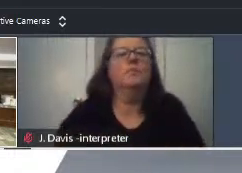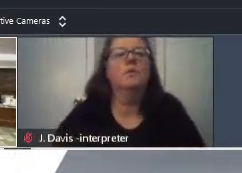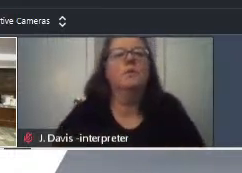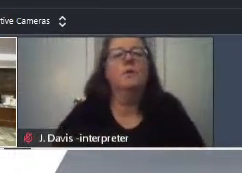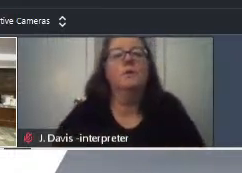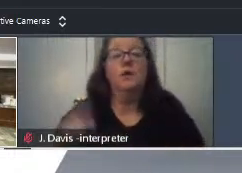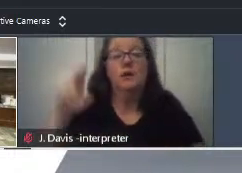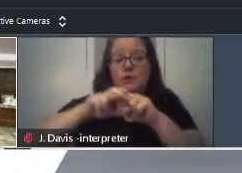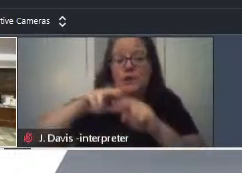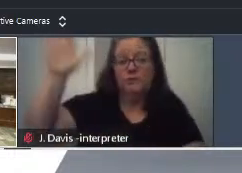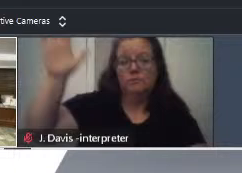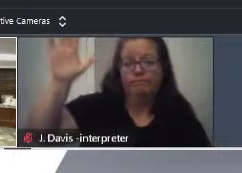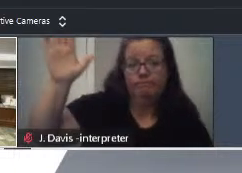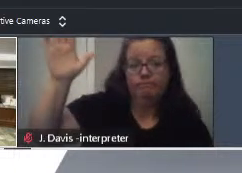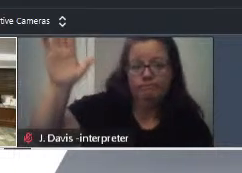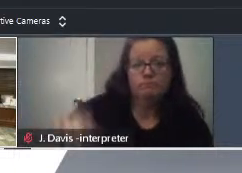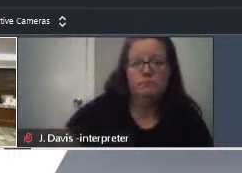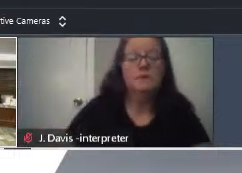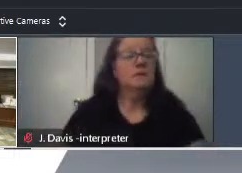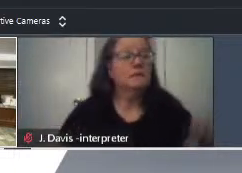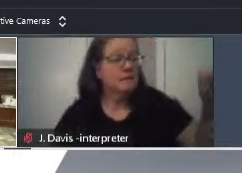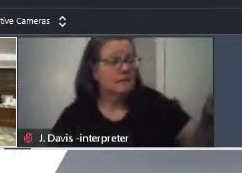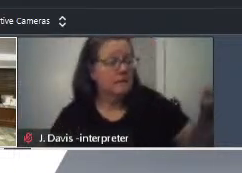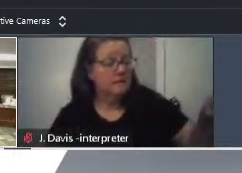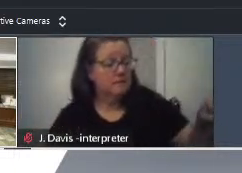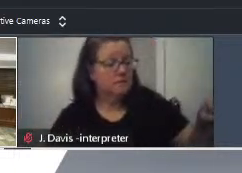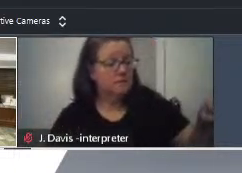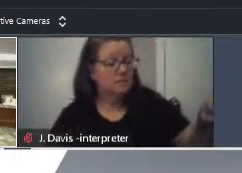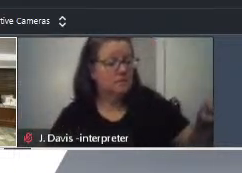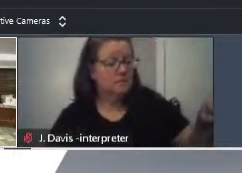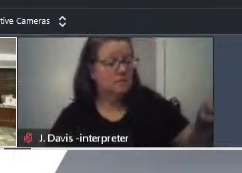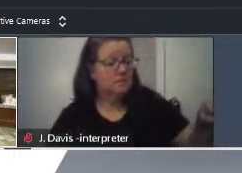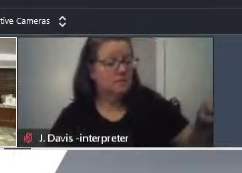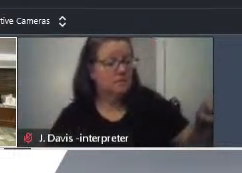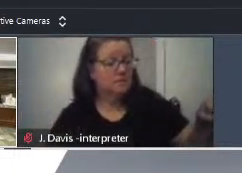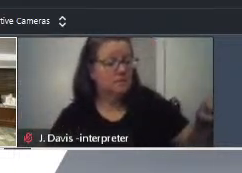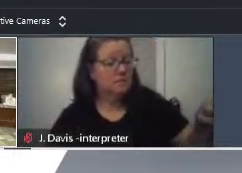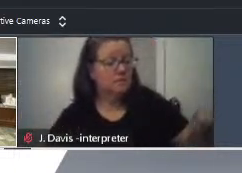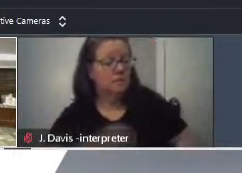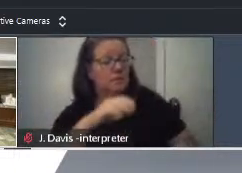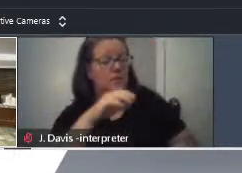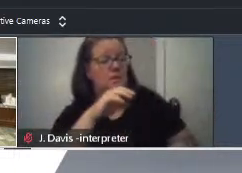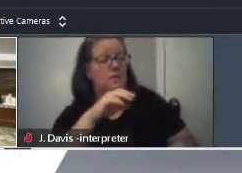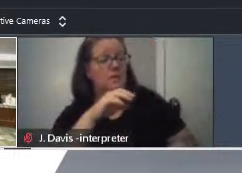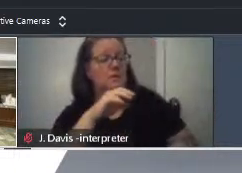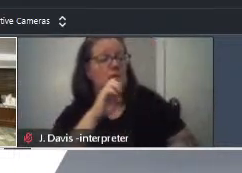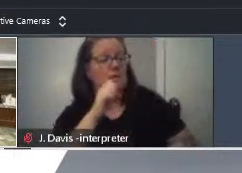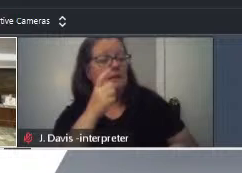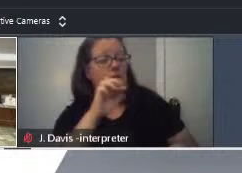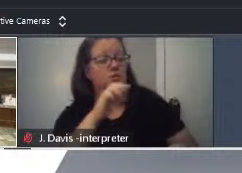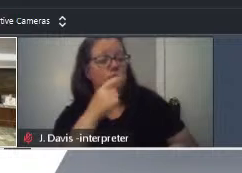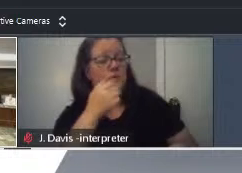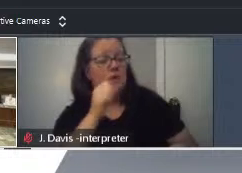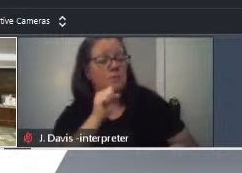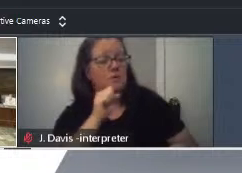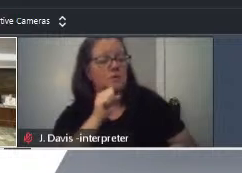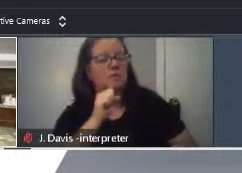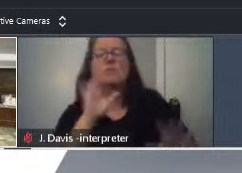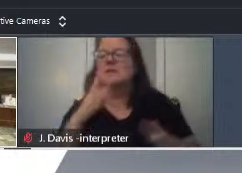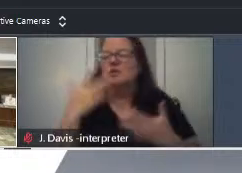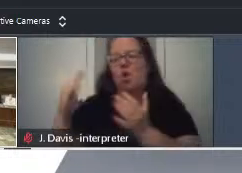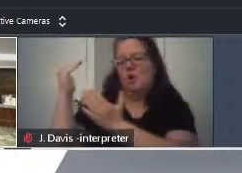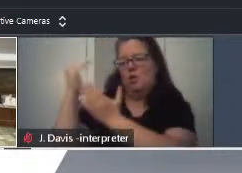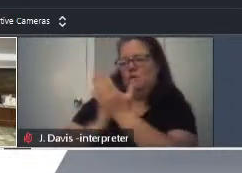Chair? Yes, ma'am. Councilman Thomas. Okay. So this is already on the agenda